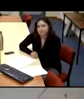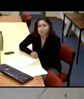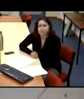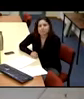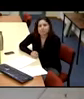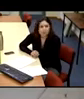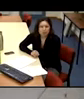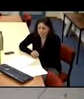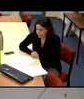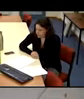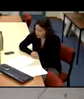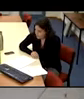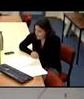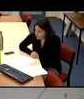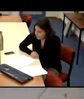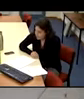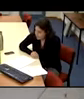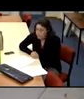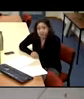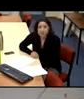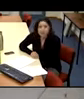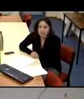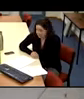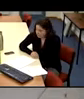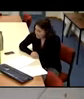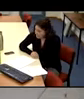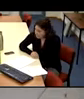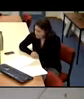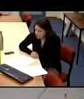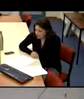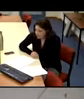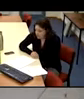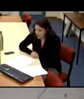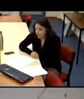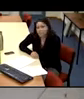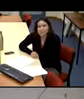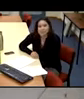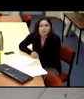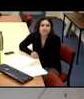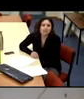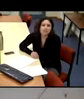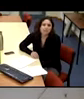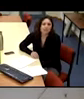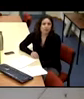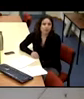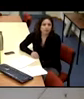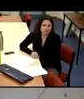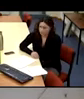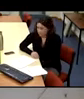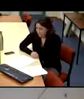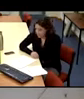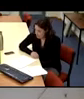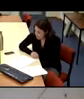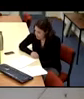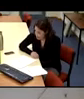by images of desperate people arriving in boats to Europe, scrambling over barbed wire fences and trekking en masse through